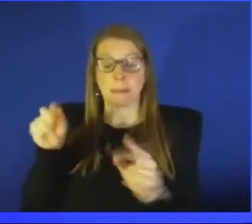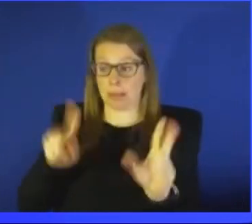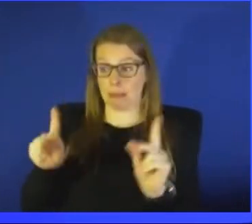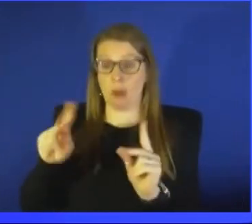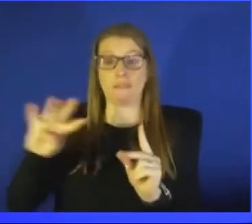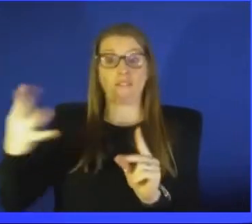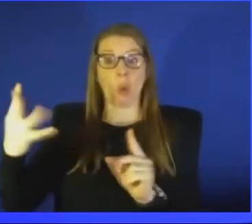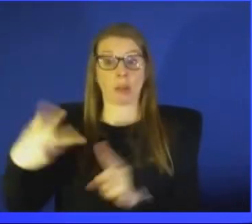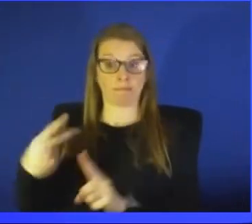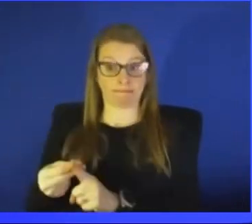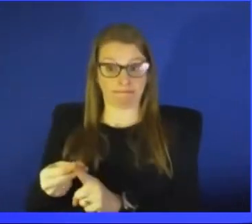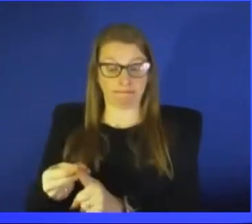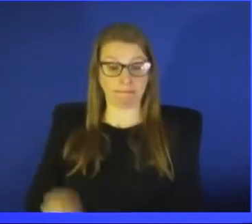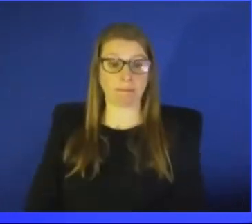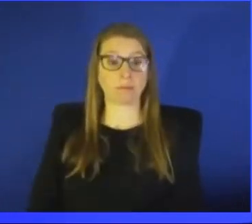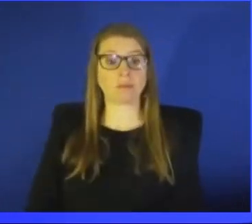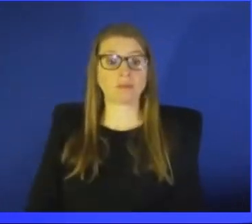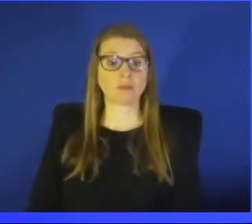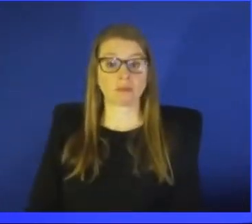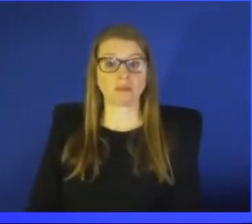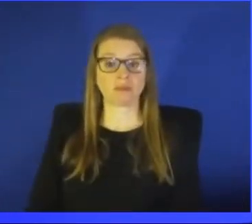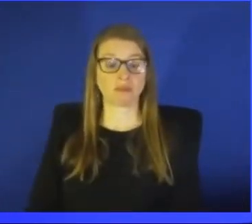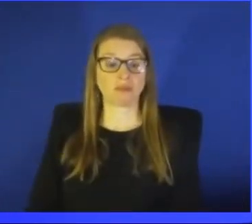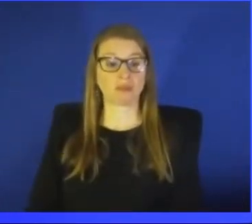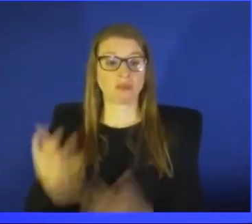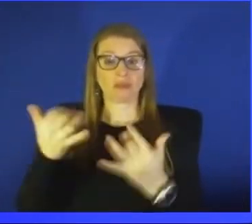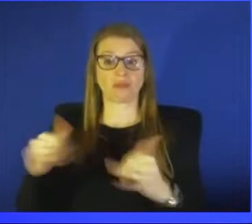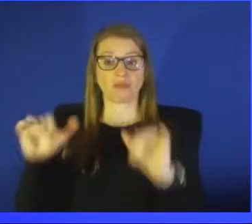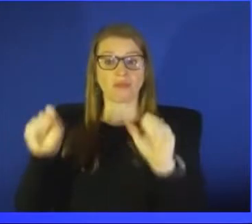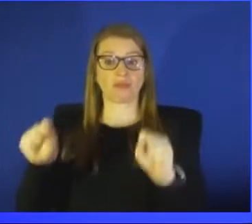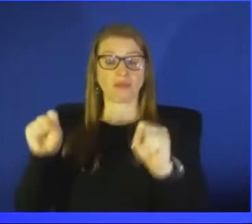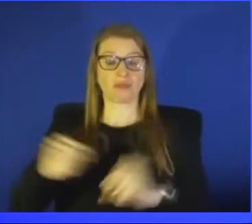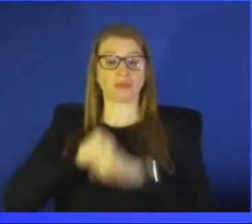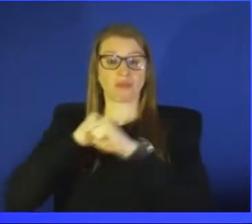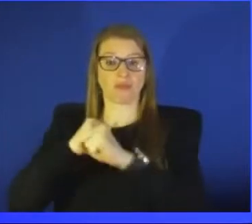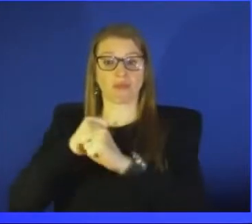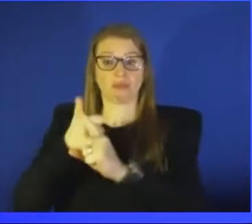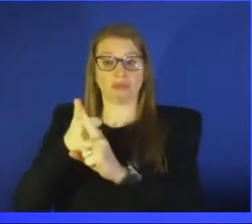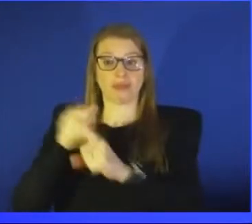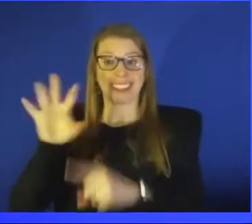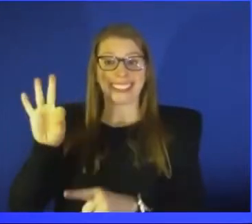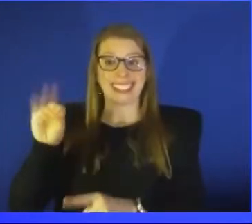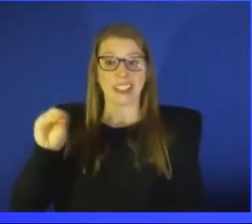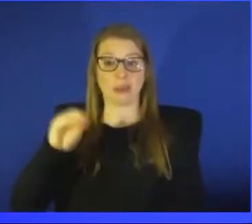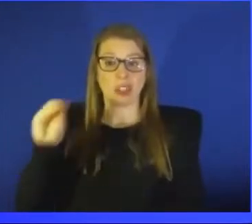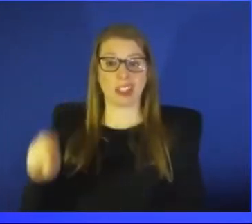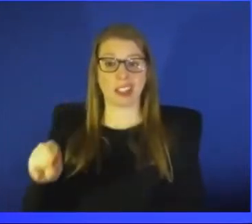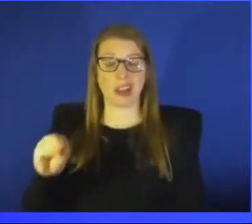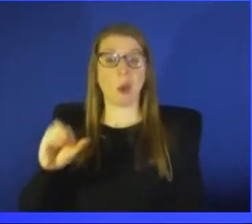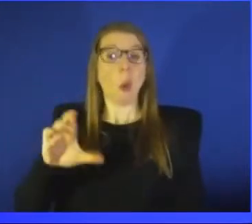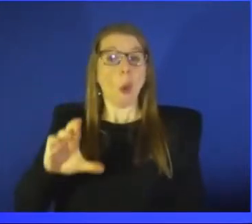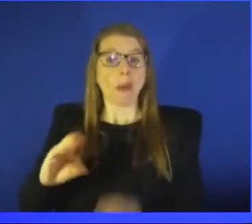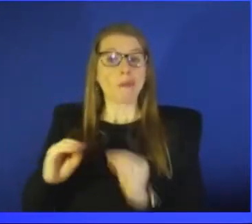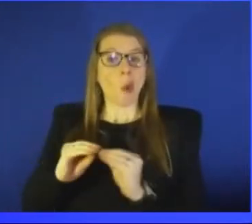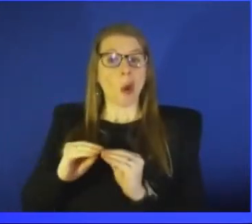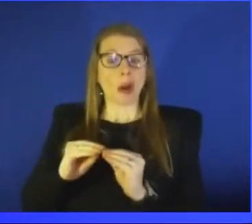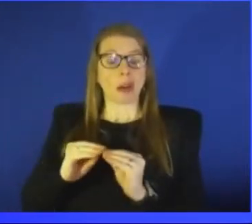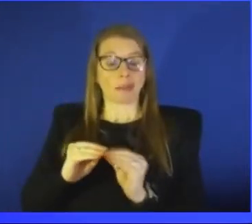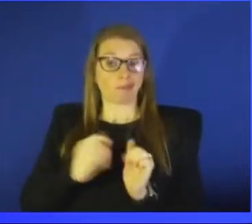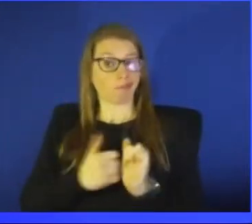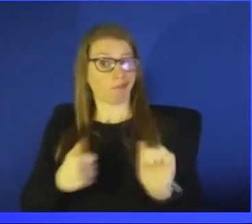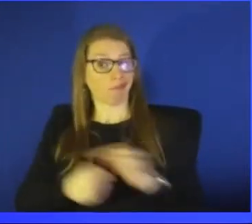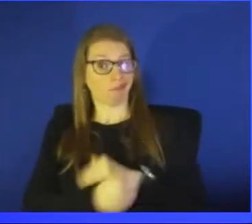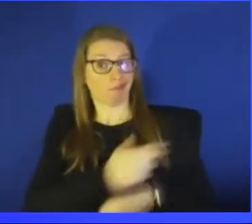dose still were able to protect themselves up to 90% or more against hospitalization as compared to, say, 75